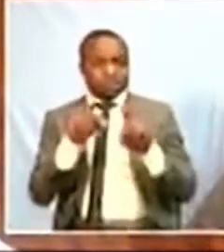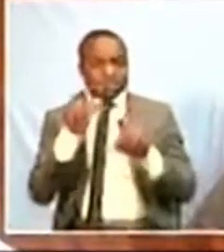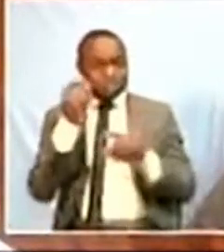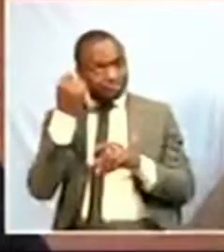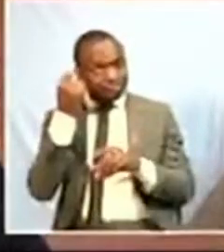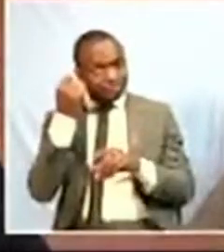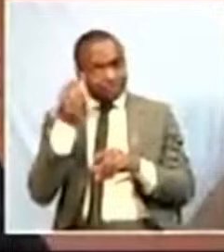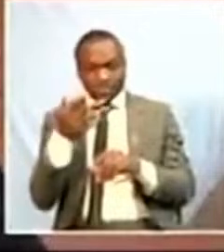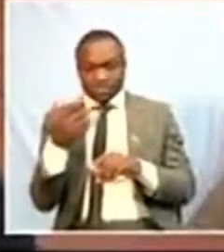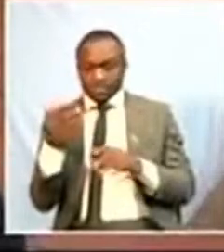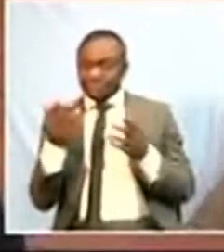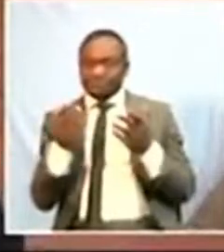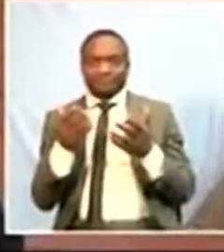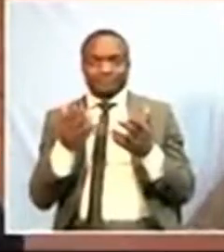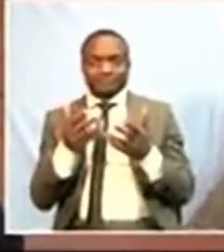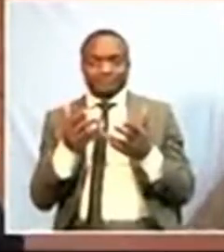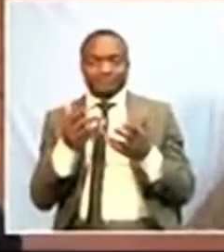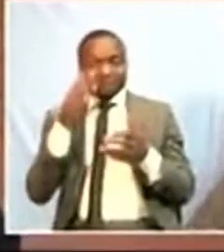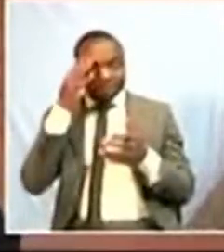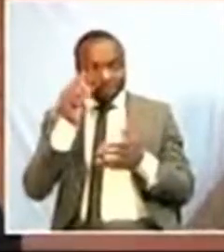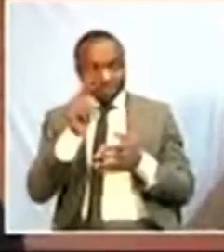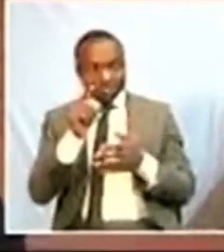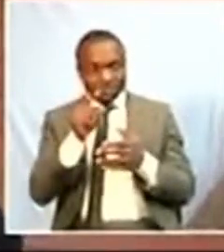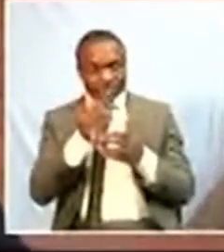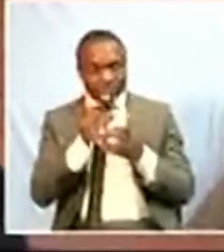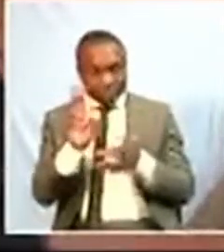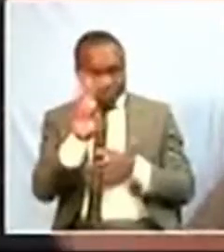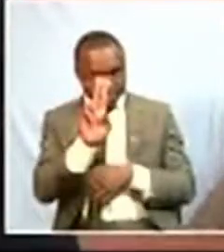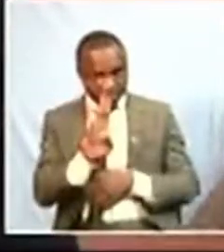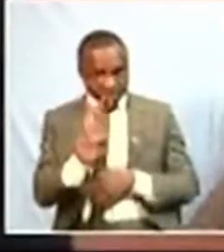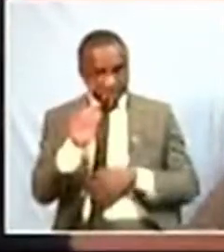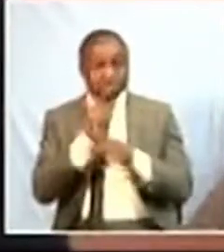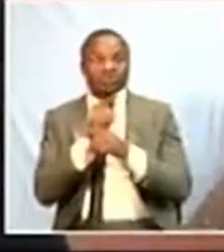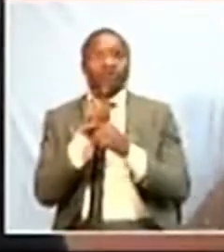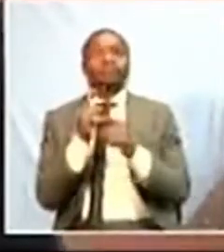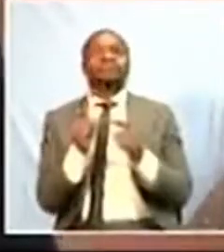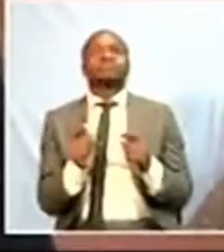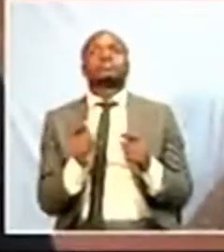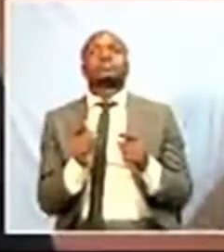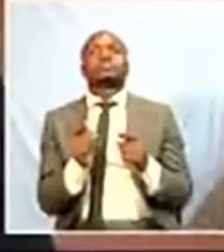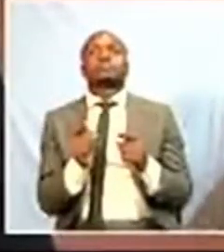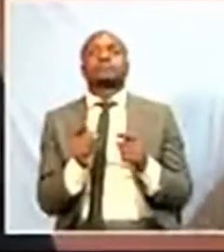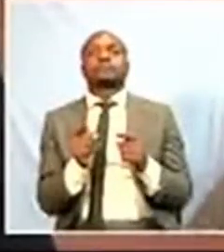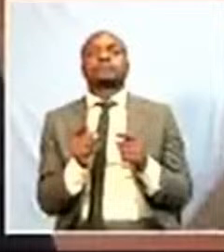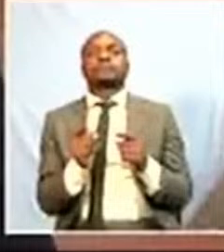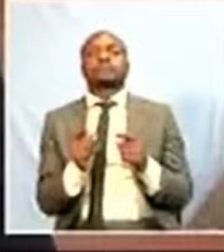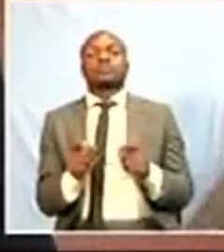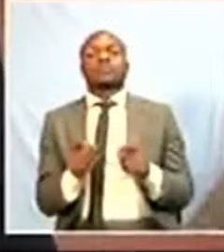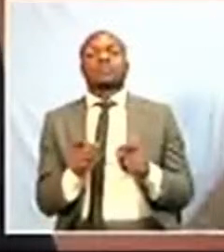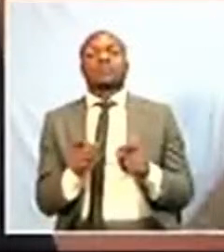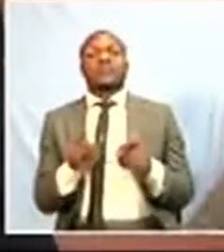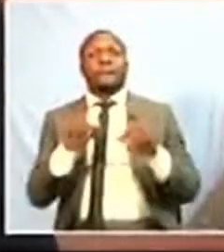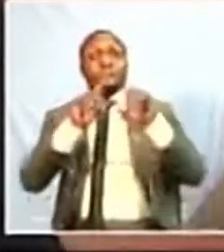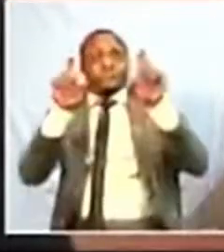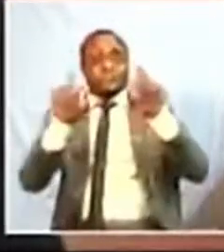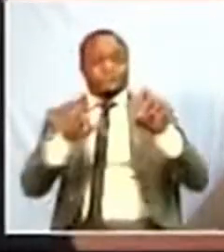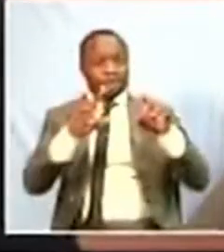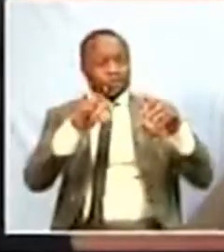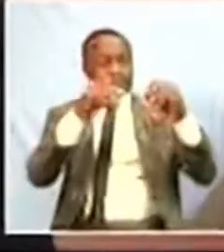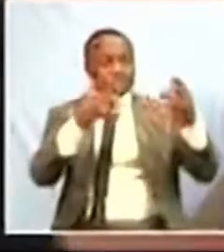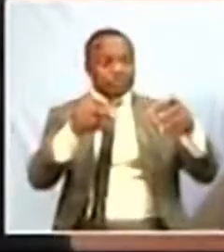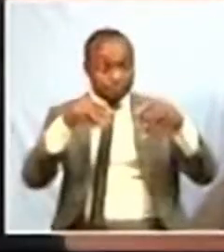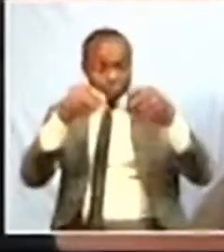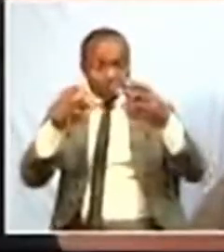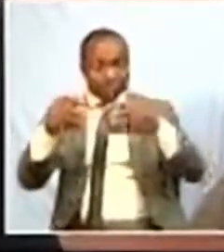what transpired. Why did you use it? Or it's just a certificate that you just give